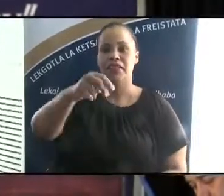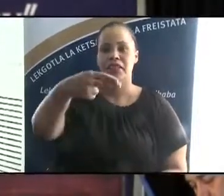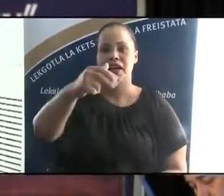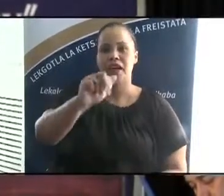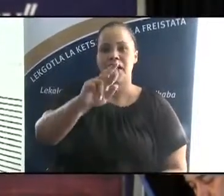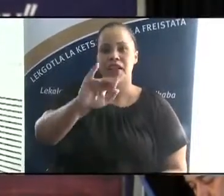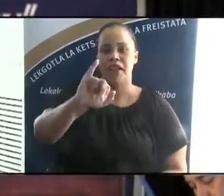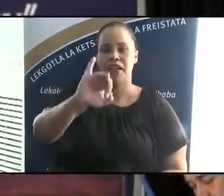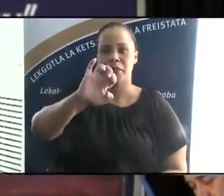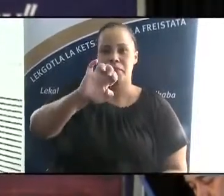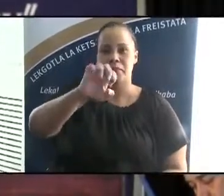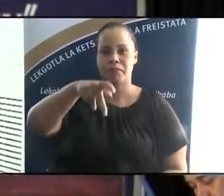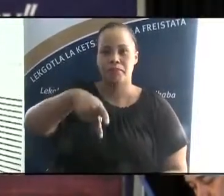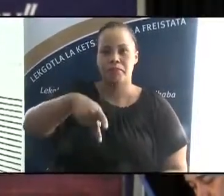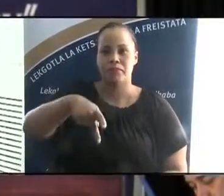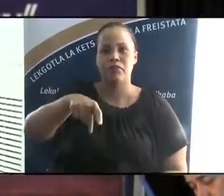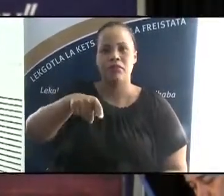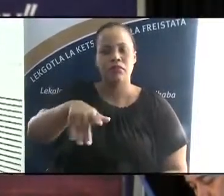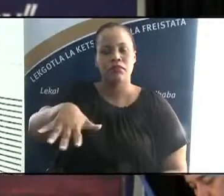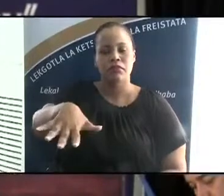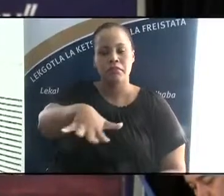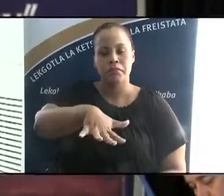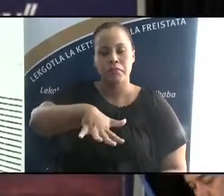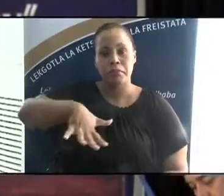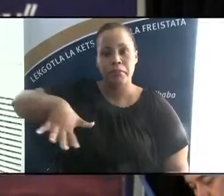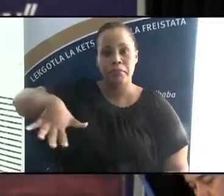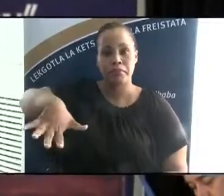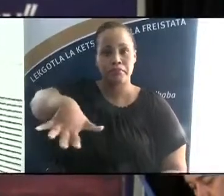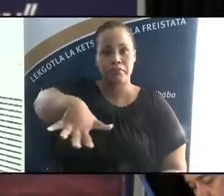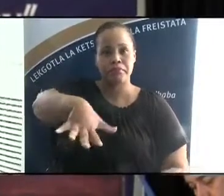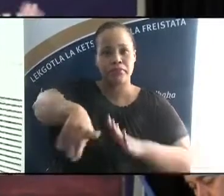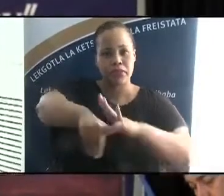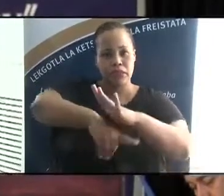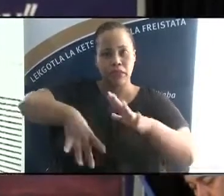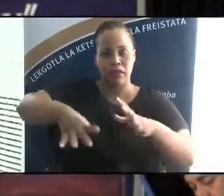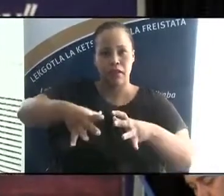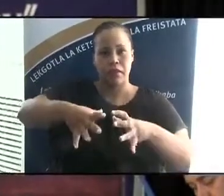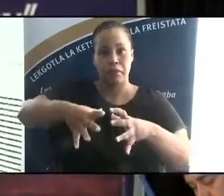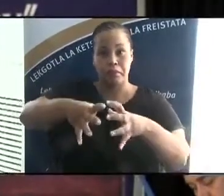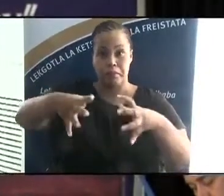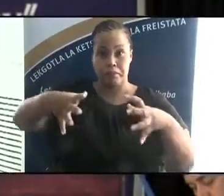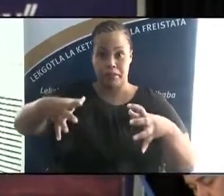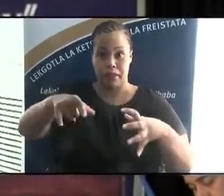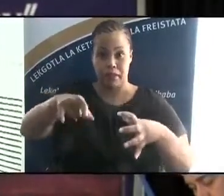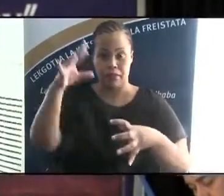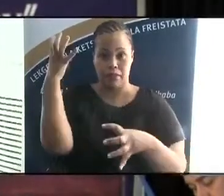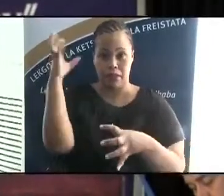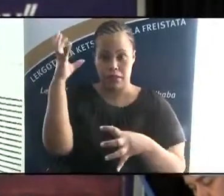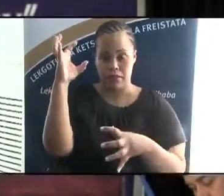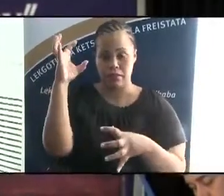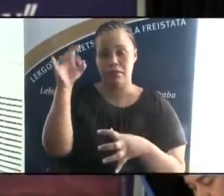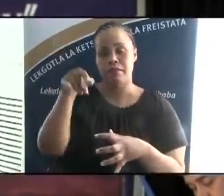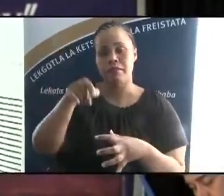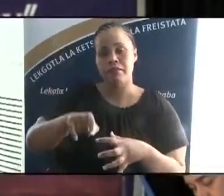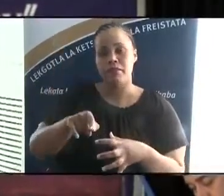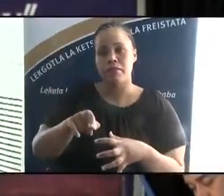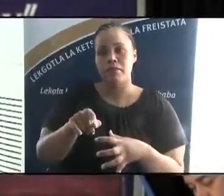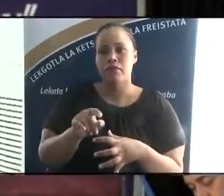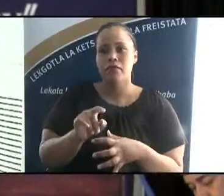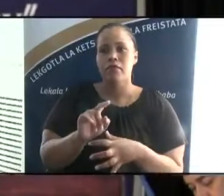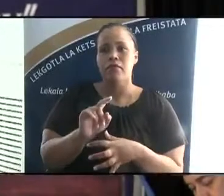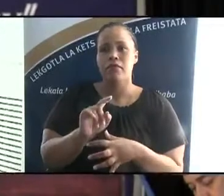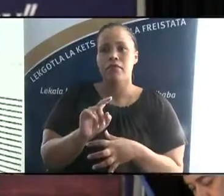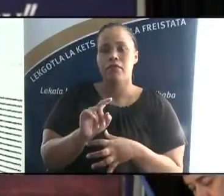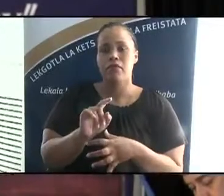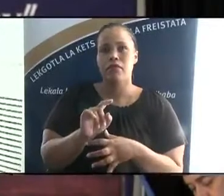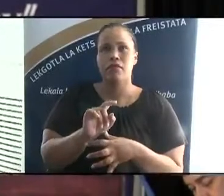is the largest district in the province in terms of geographical size, making up just one